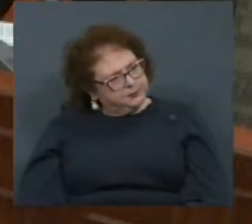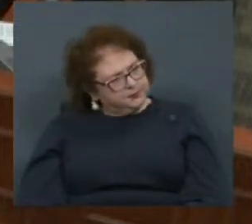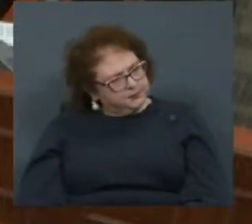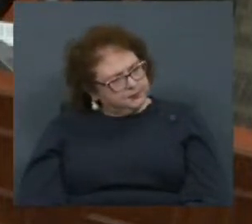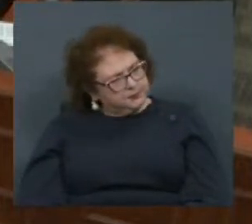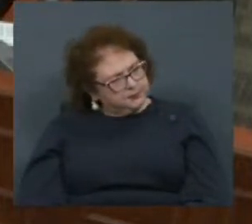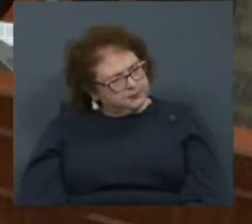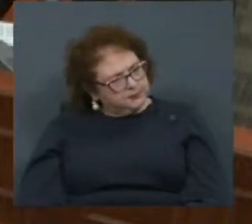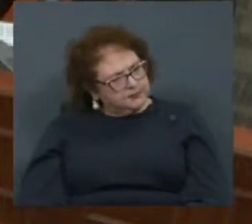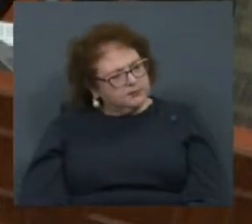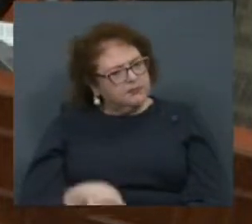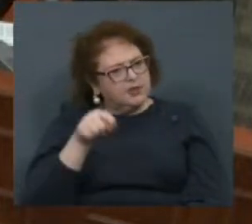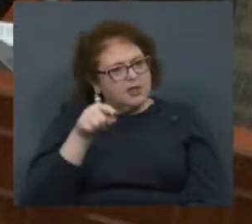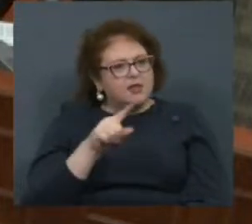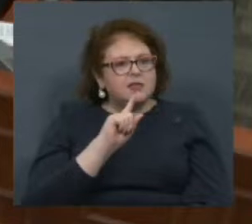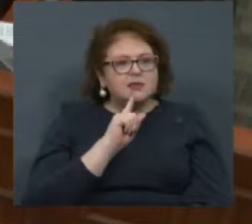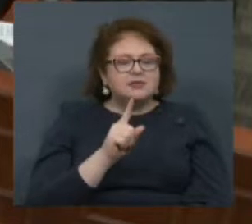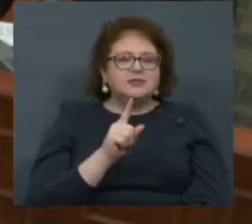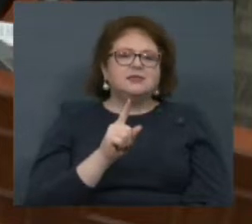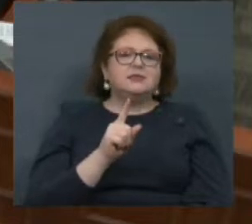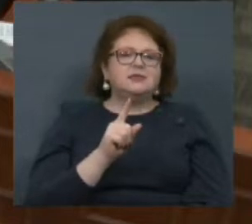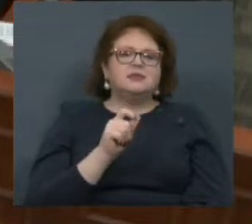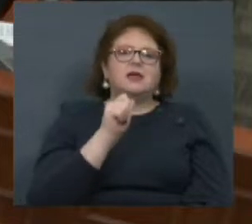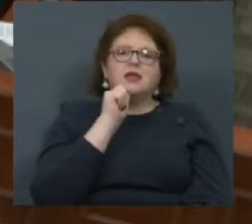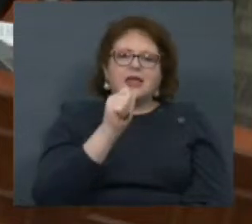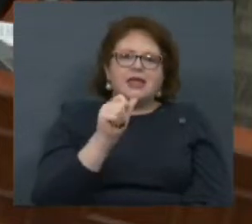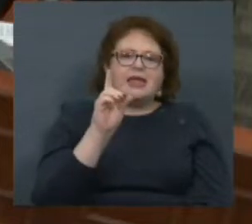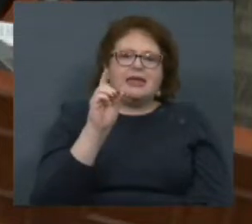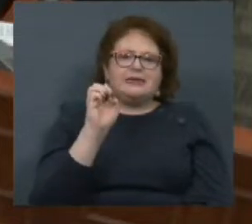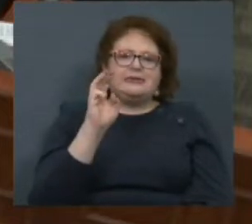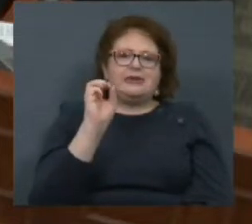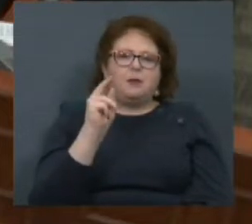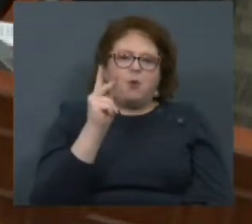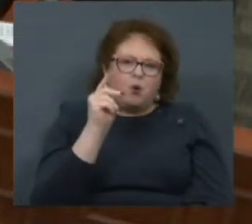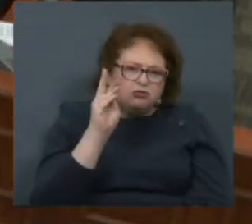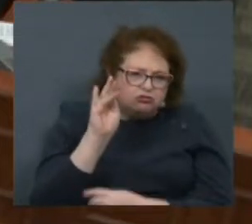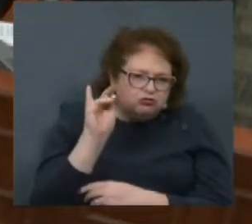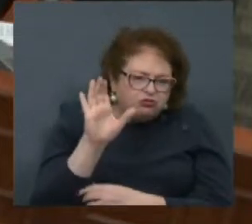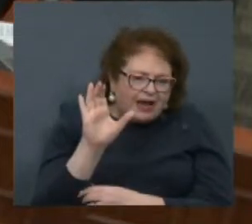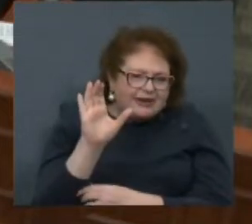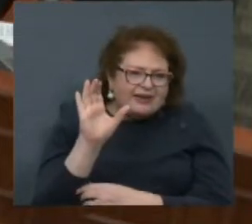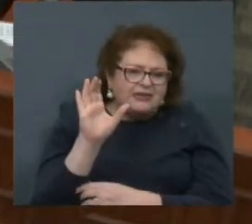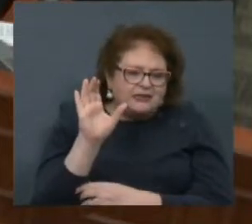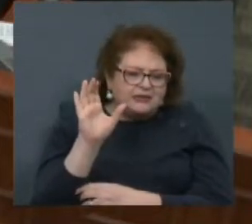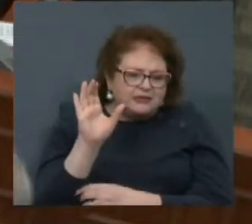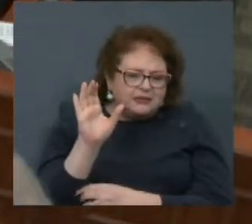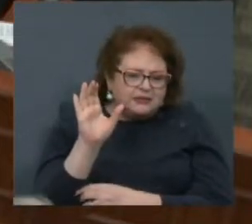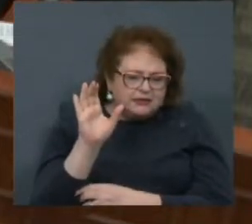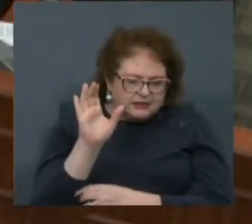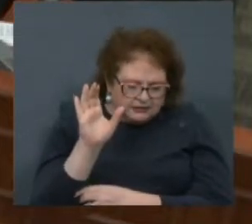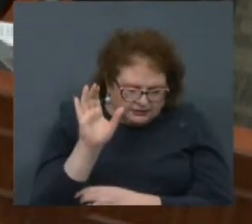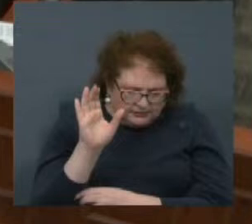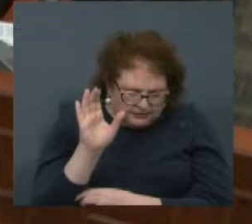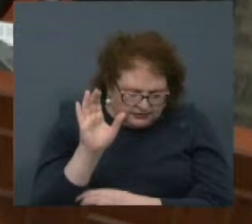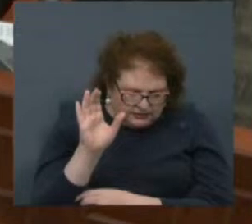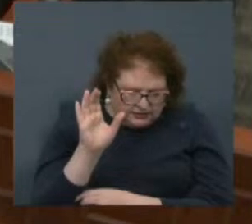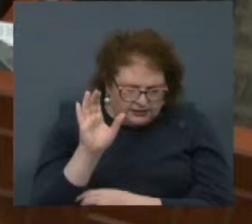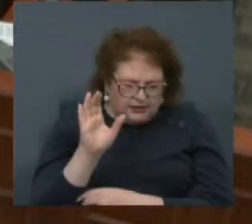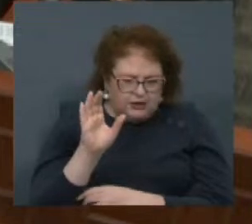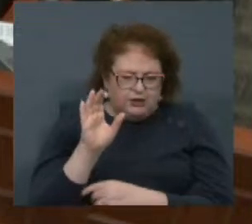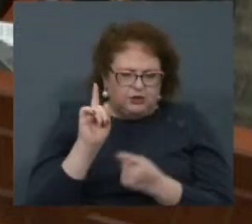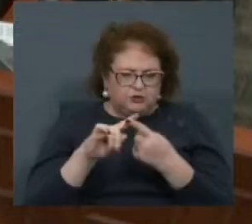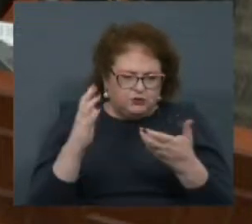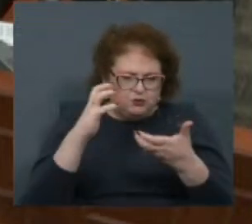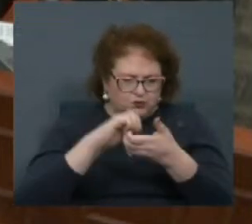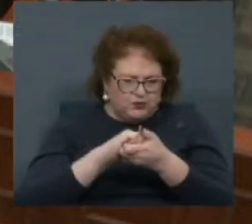is an undemocratic thing that's happening. So I'm encouraging you to deliberate with your neighbors, to engage in